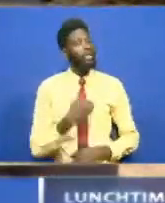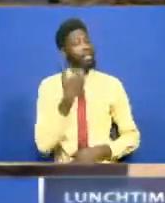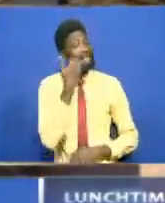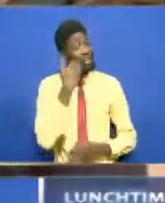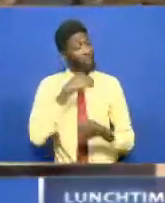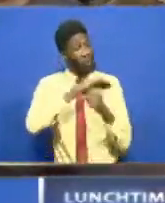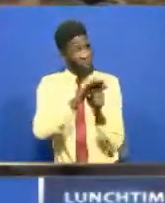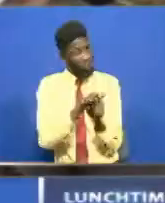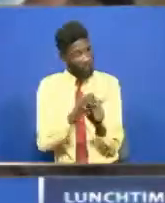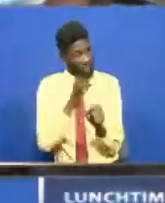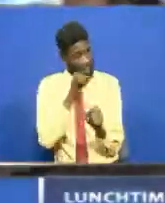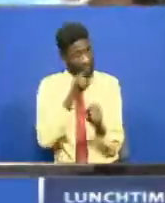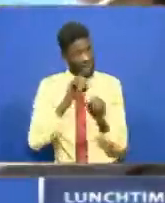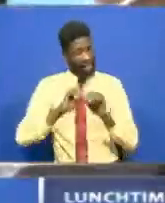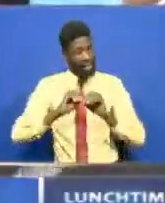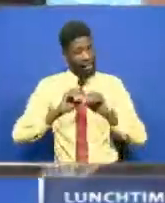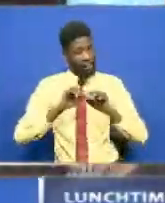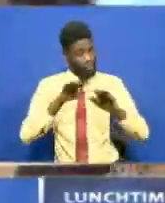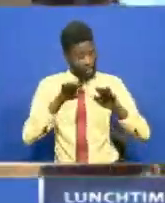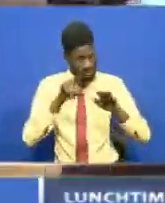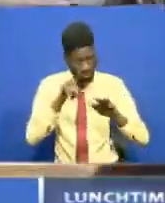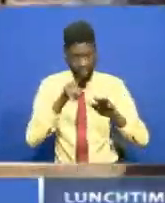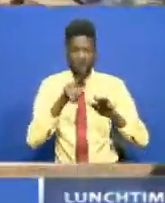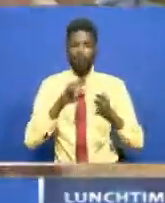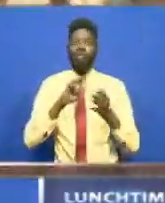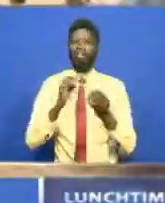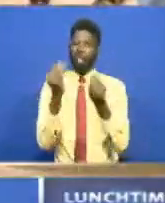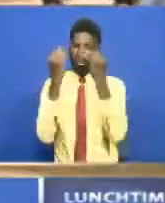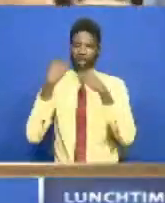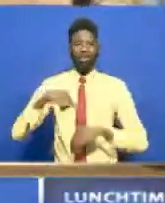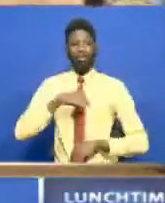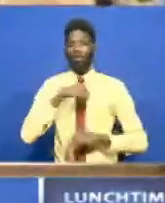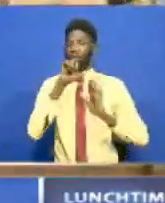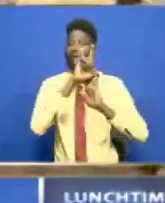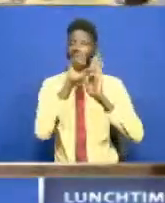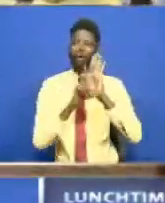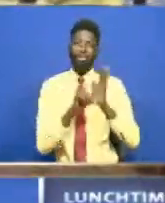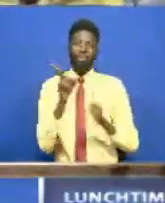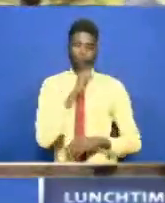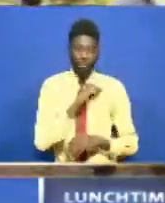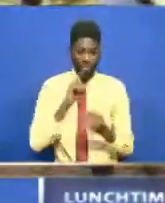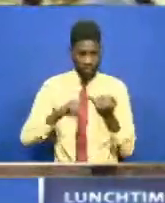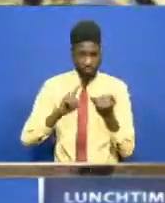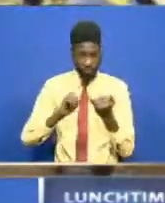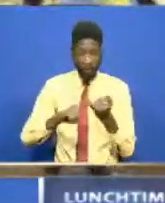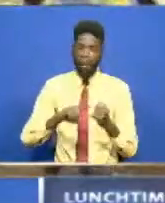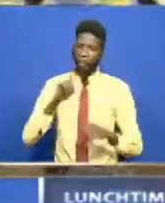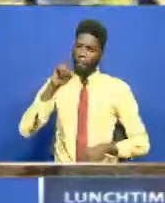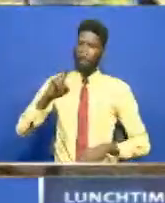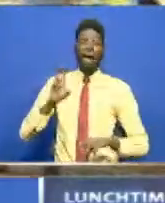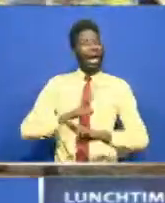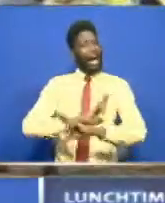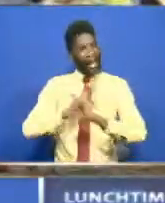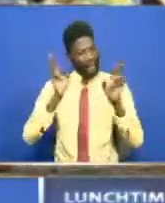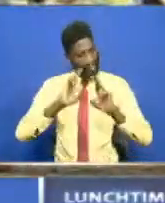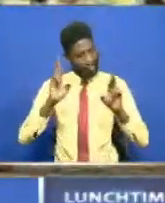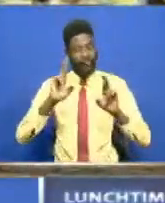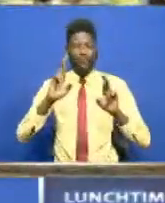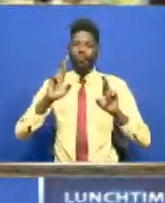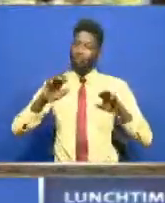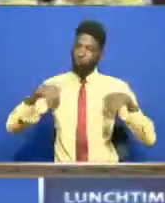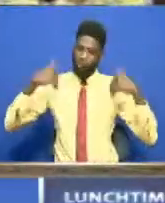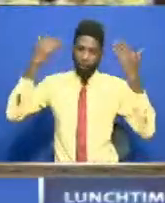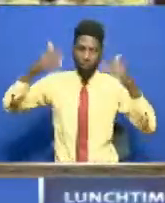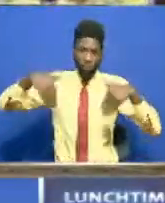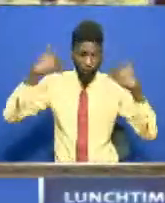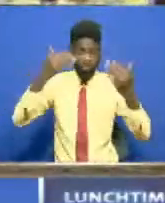is a pandemic that has taught us some lessons. The lessons of preparedness. It has taught us that